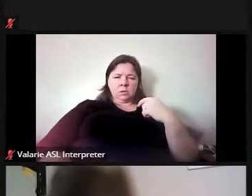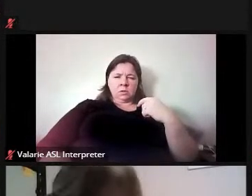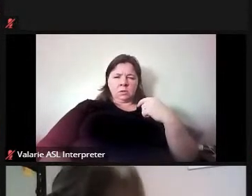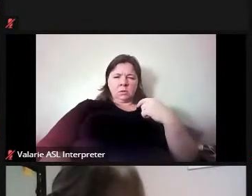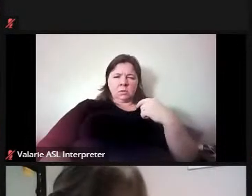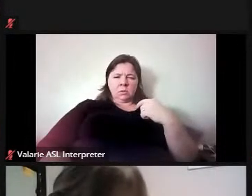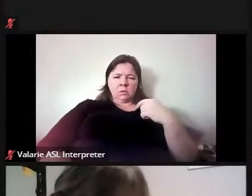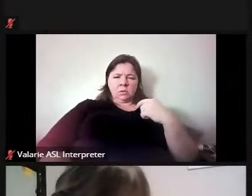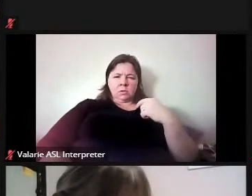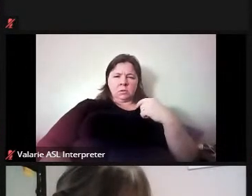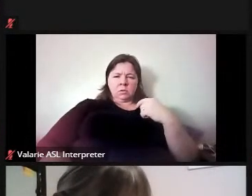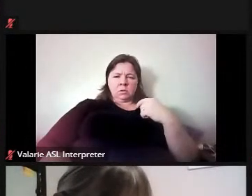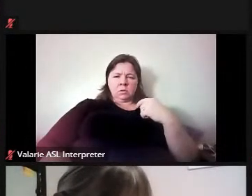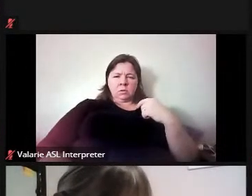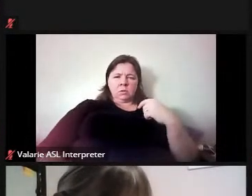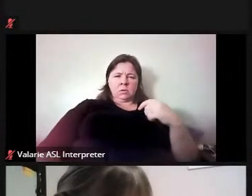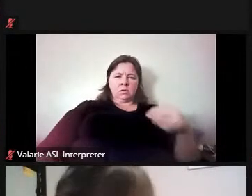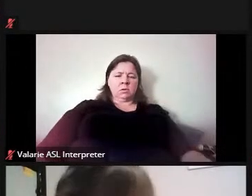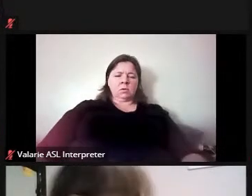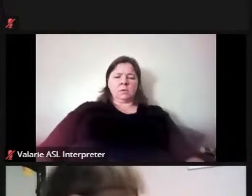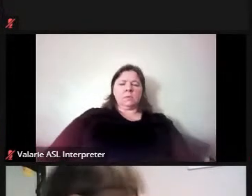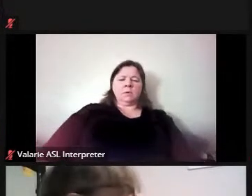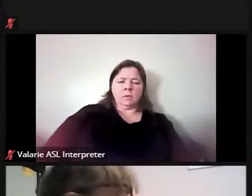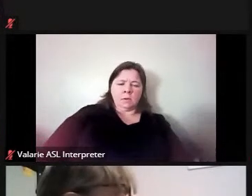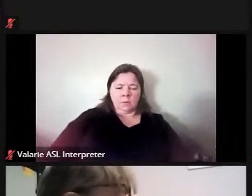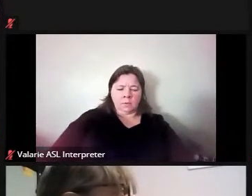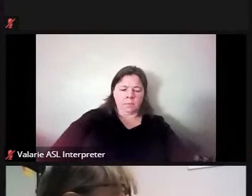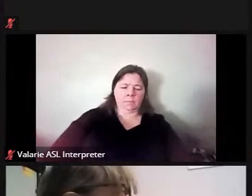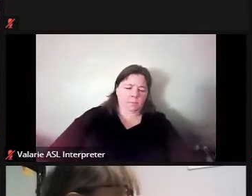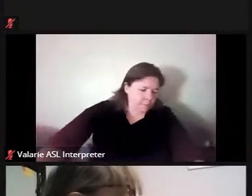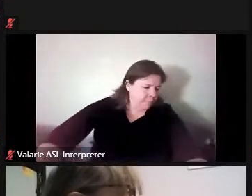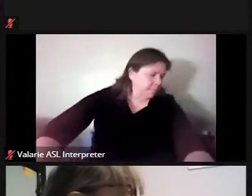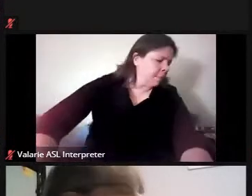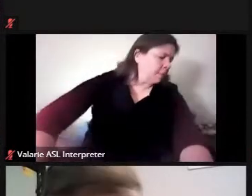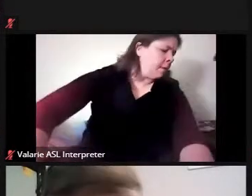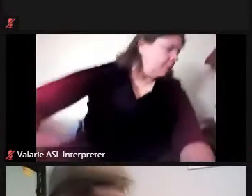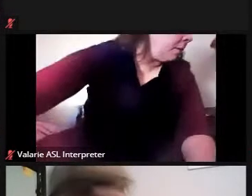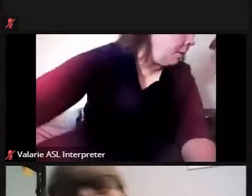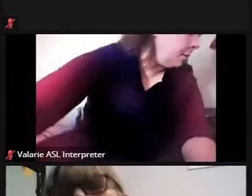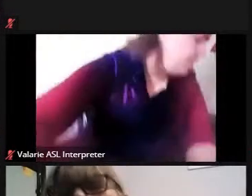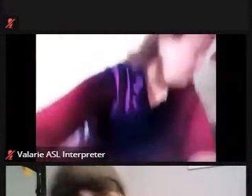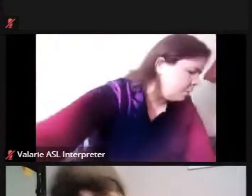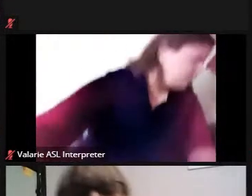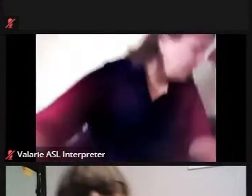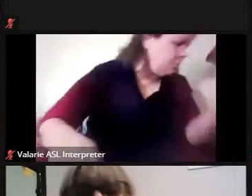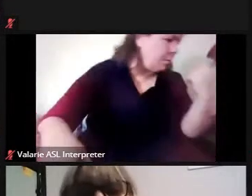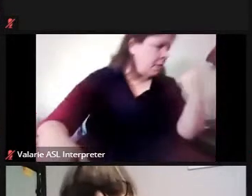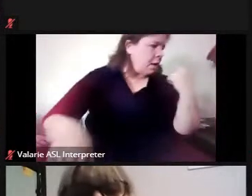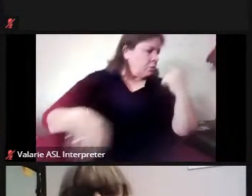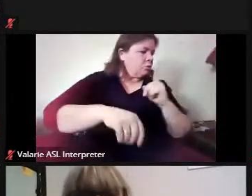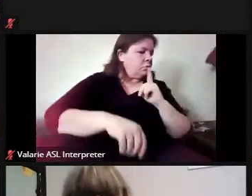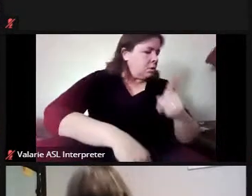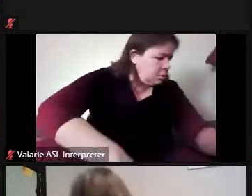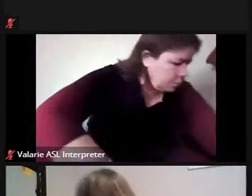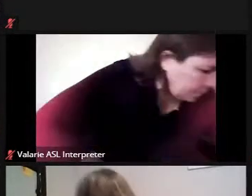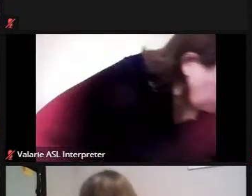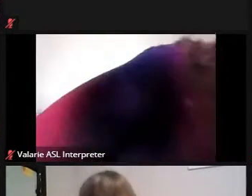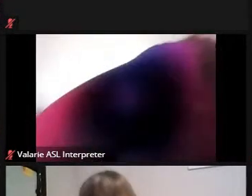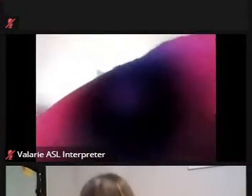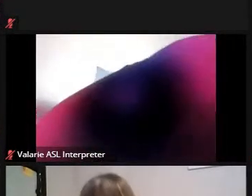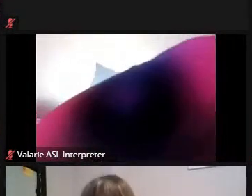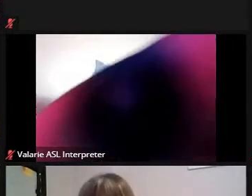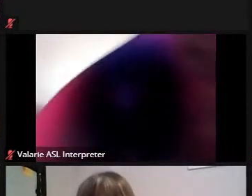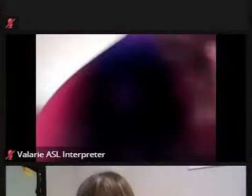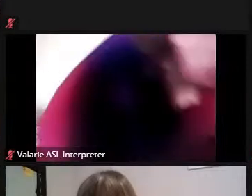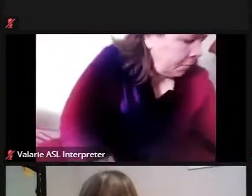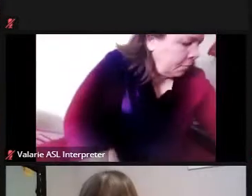questions through emails and all things. So from last year, actually, we did actually talk, and now